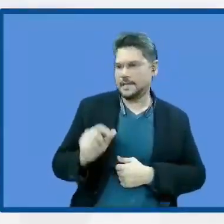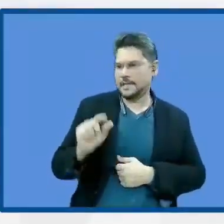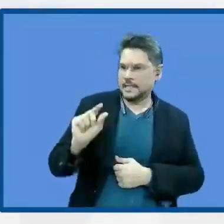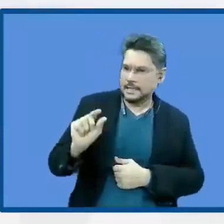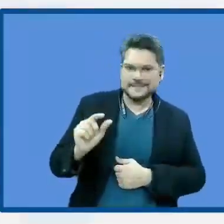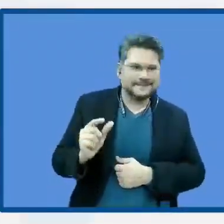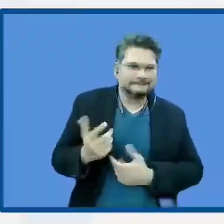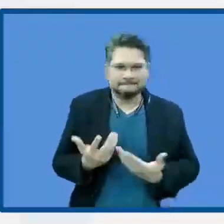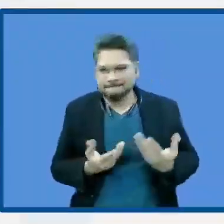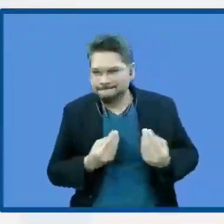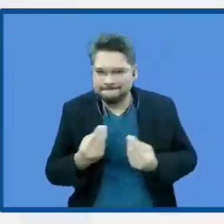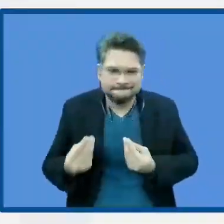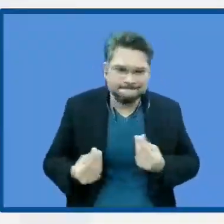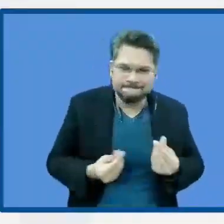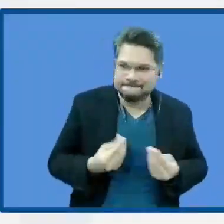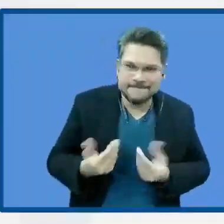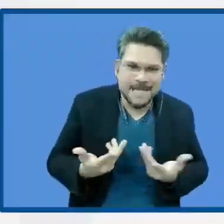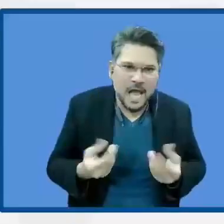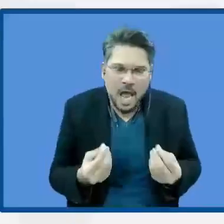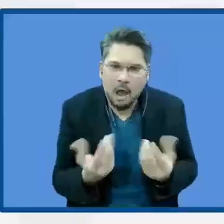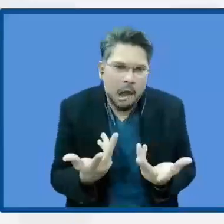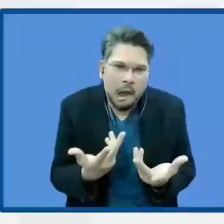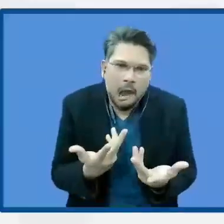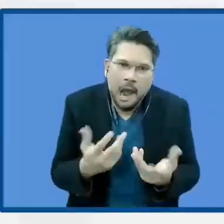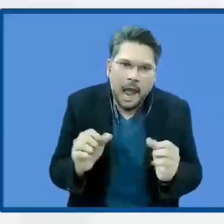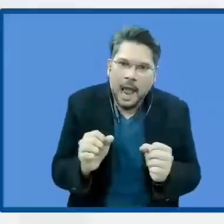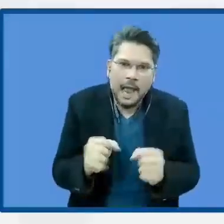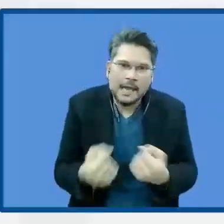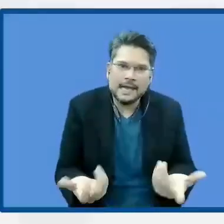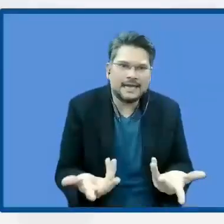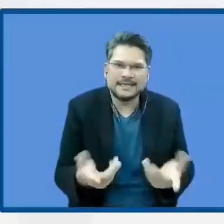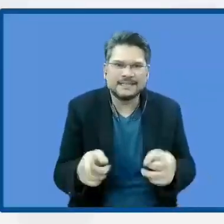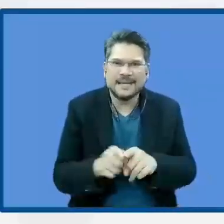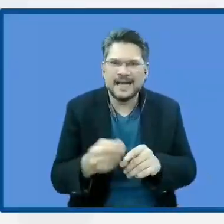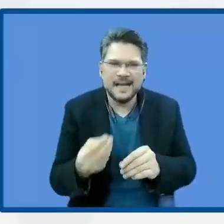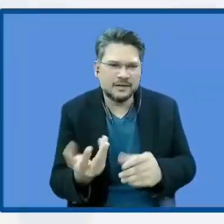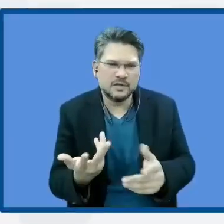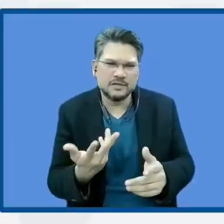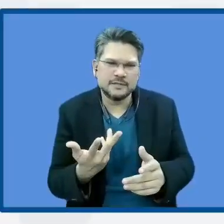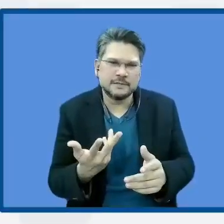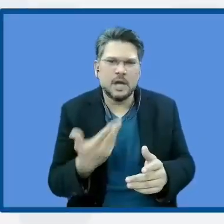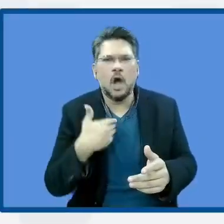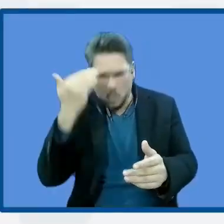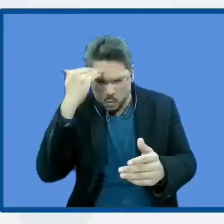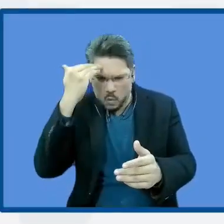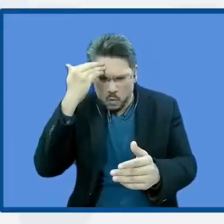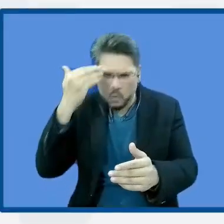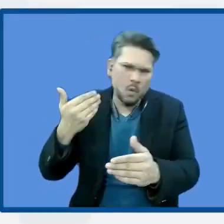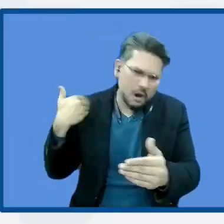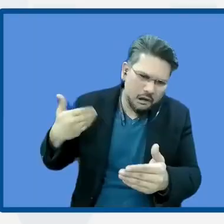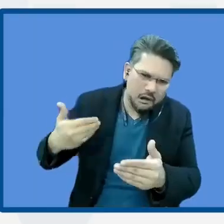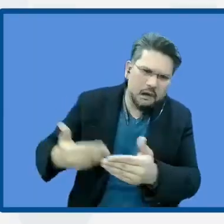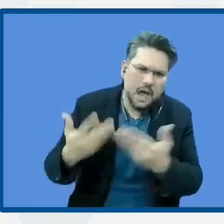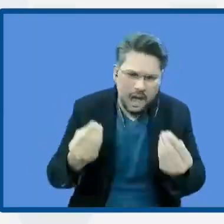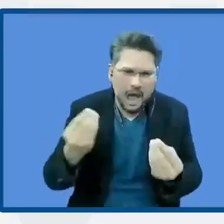of discourse, we know our own narratives, but there's something that is not really functioning in practice, and we